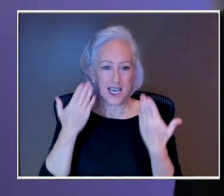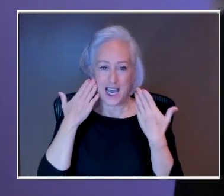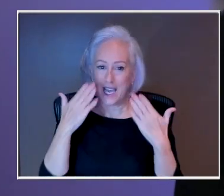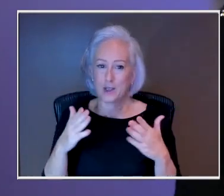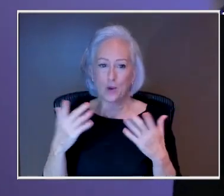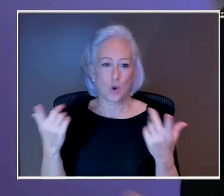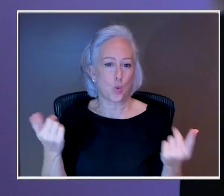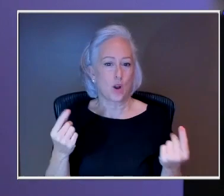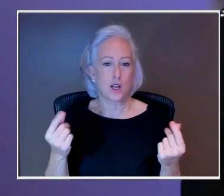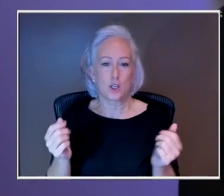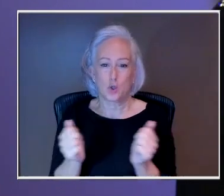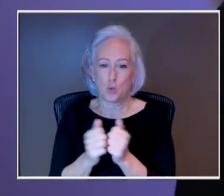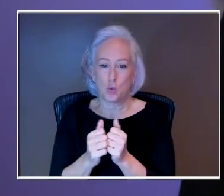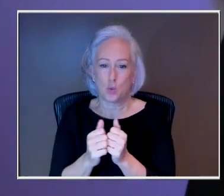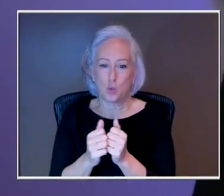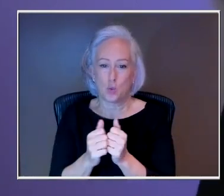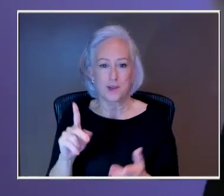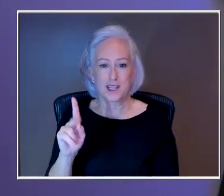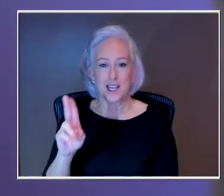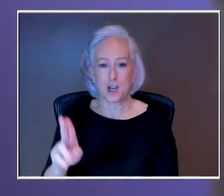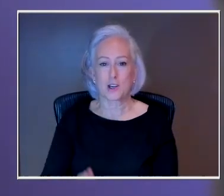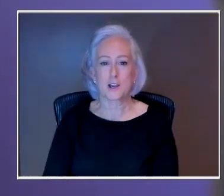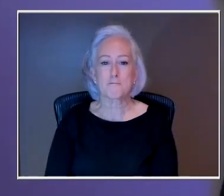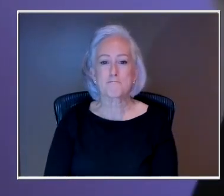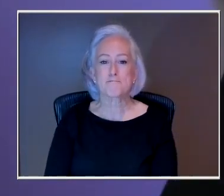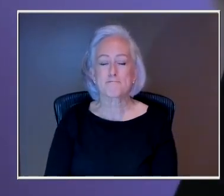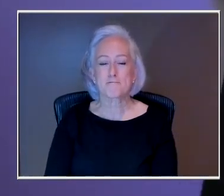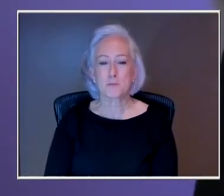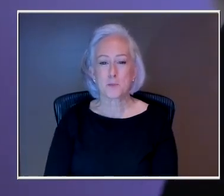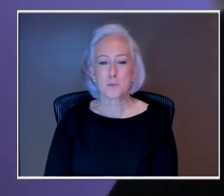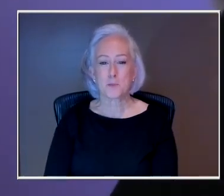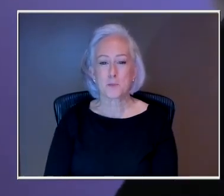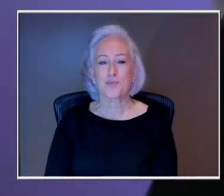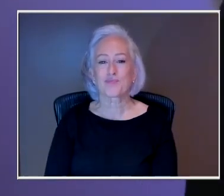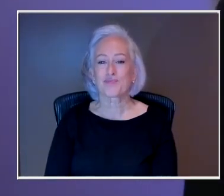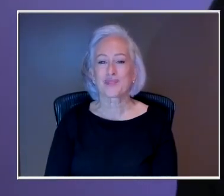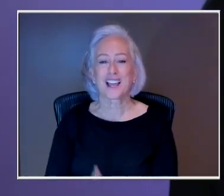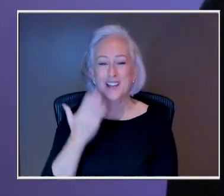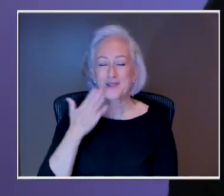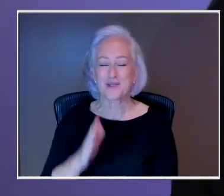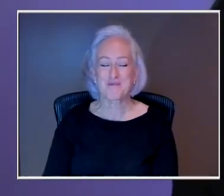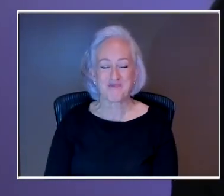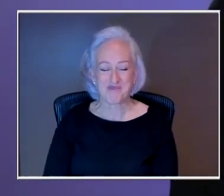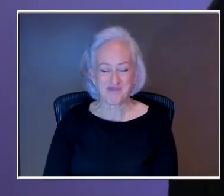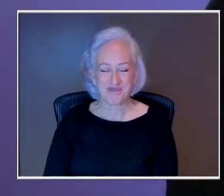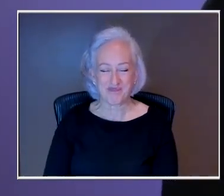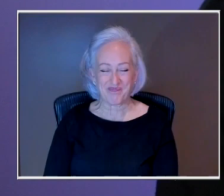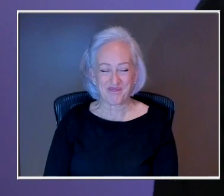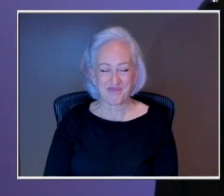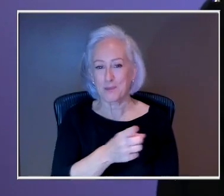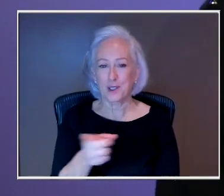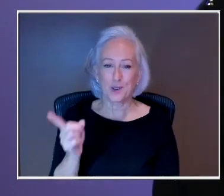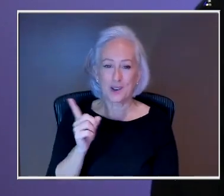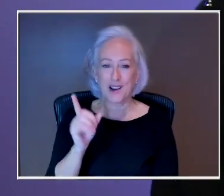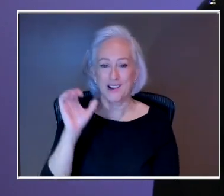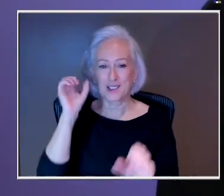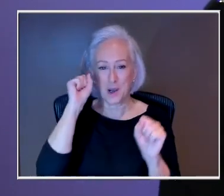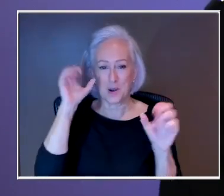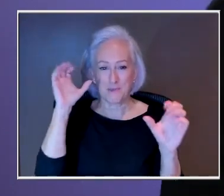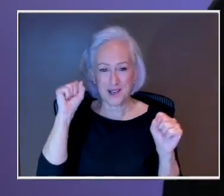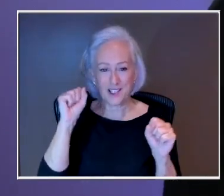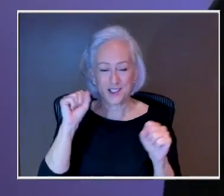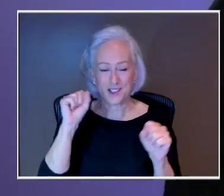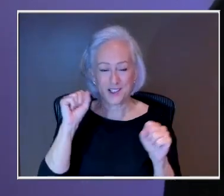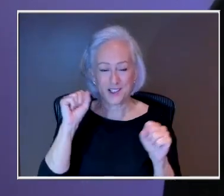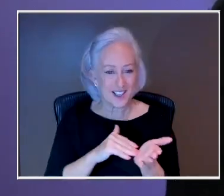without KU. I don't know. But you guys are amazing. The doctors here are